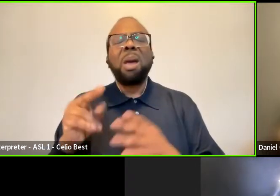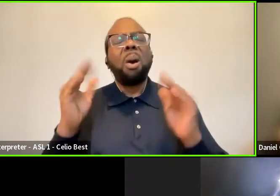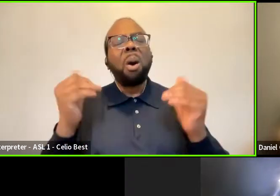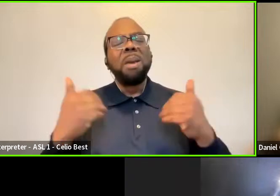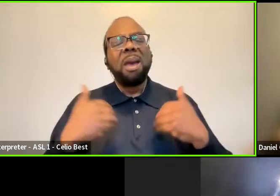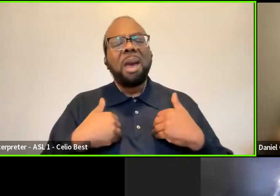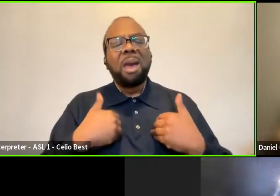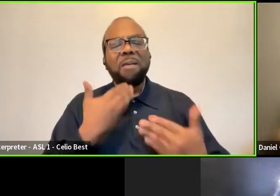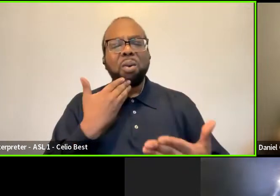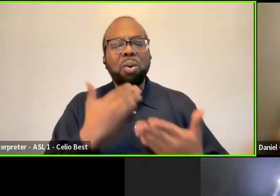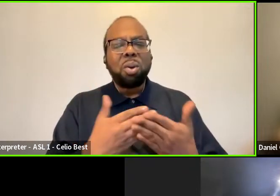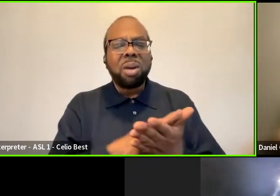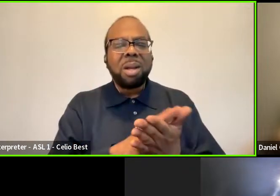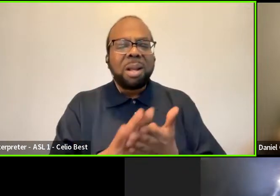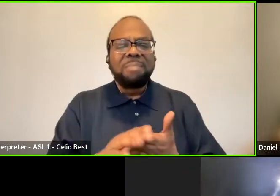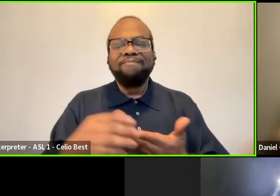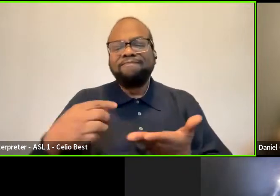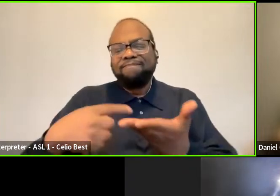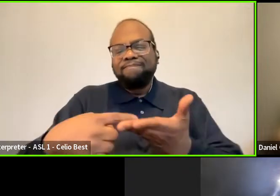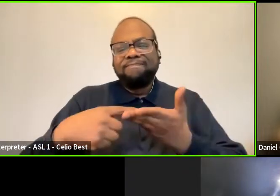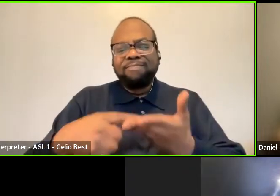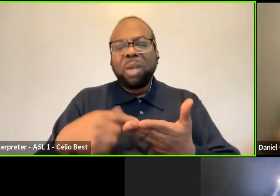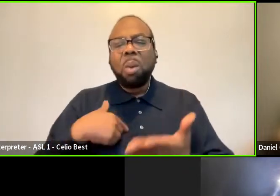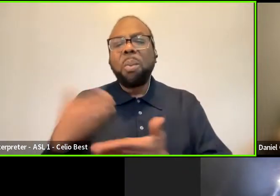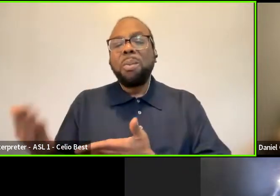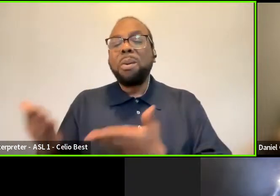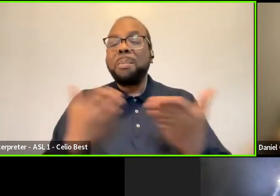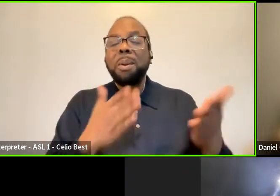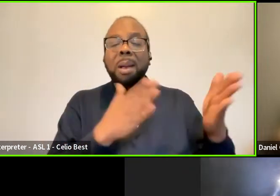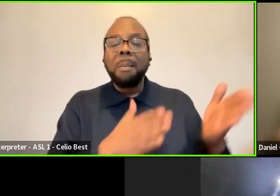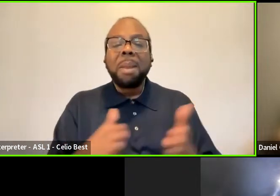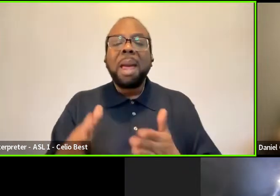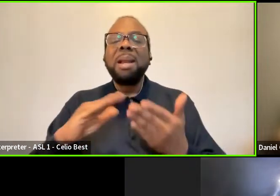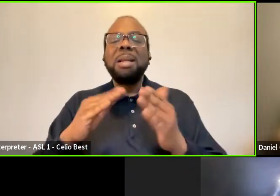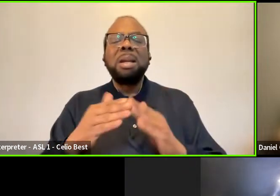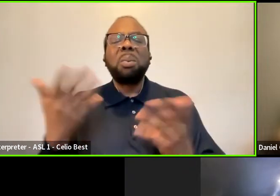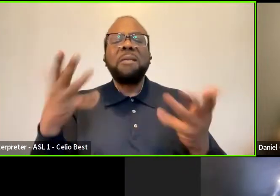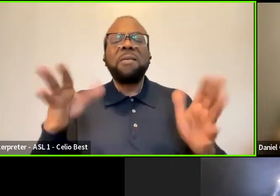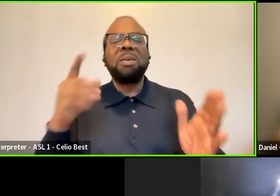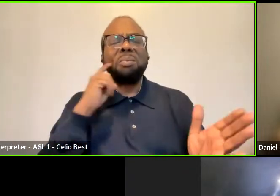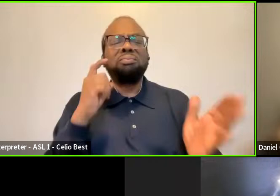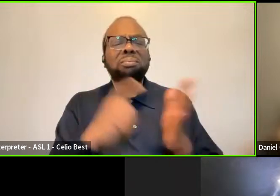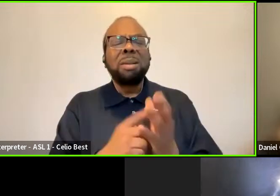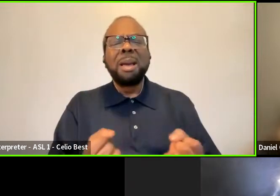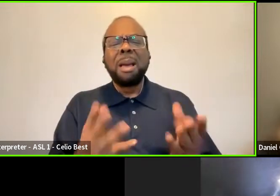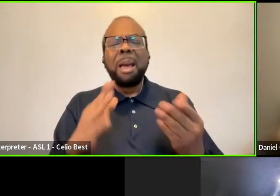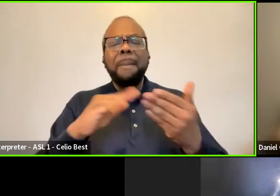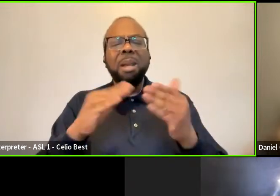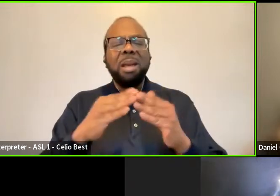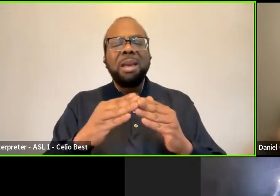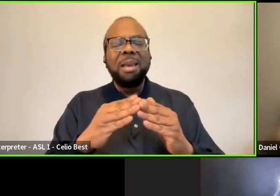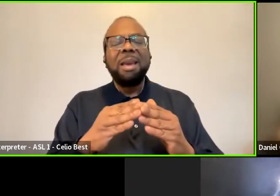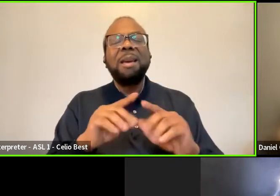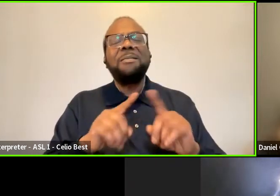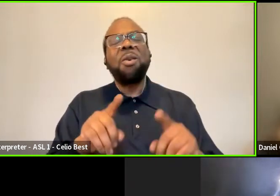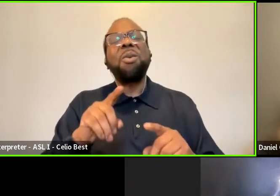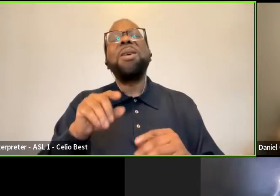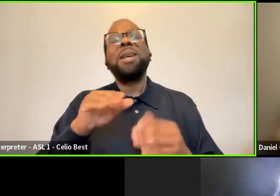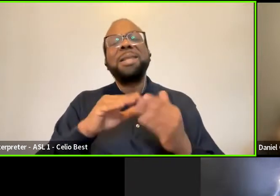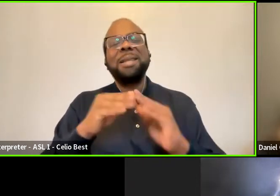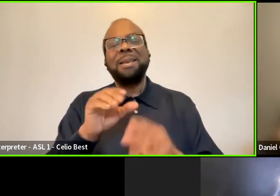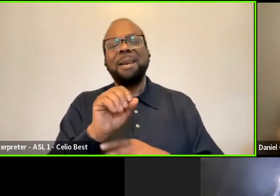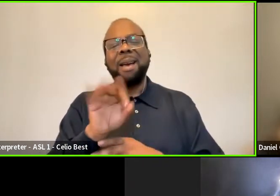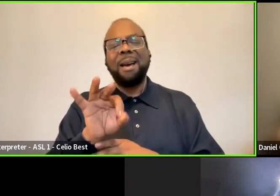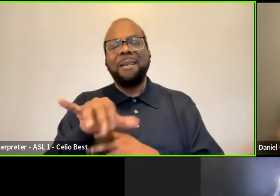so that we can bring this plan to a city, not of no, but we've witnessed in many communities, but a city of yes. Thank you very much.